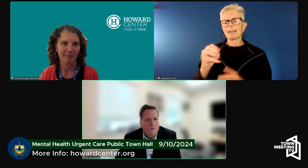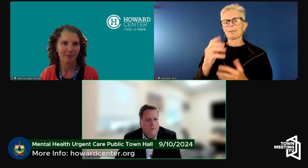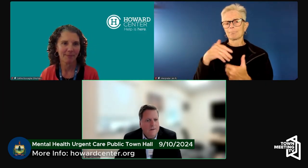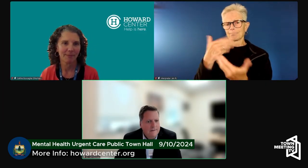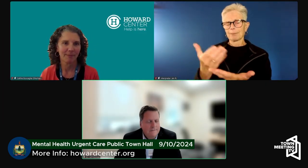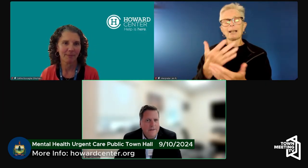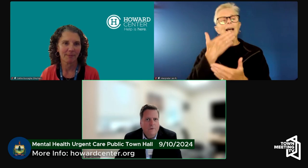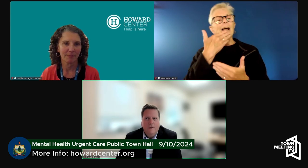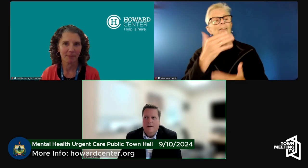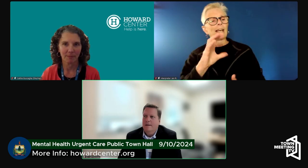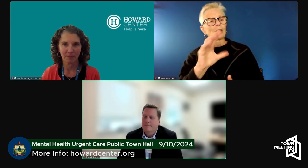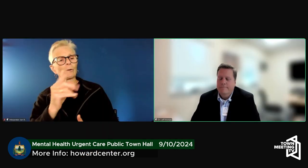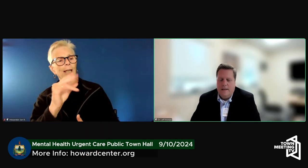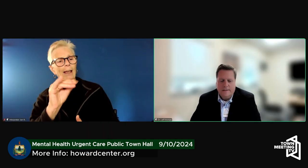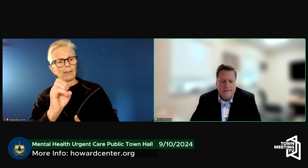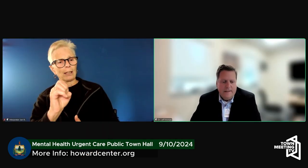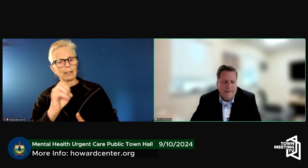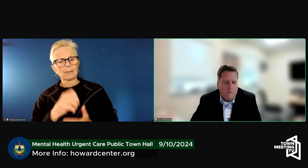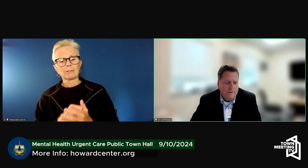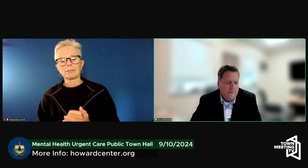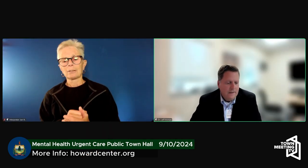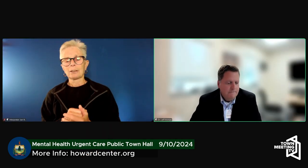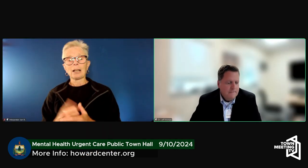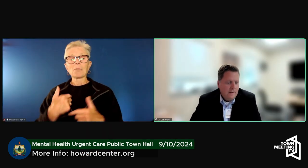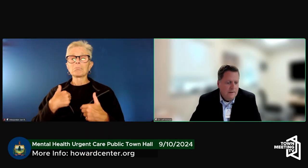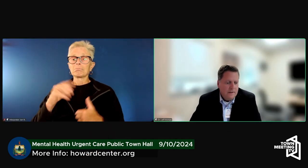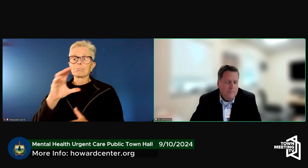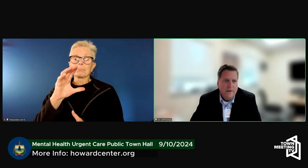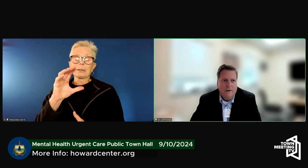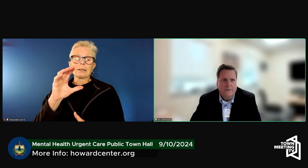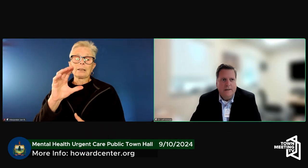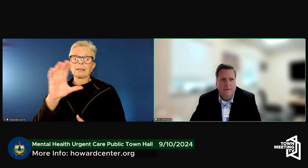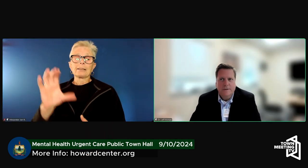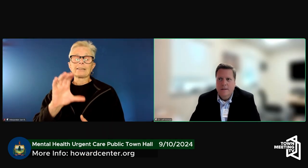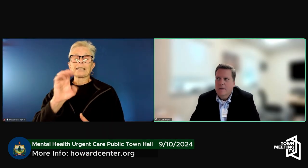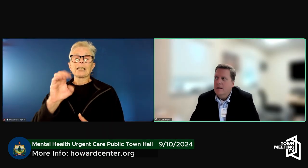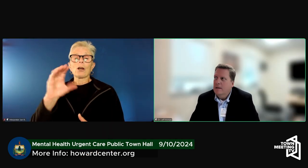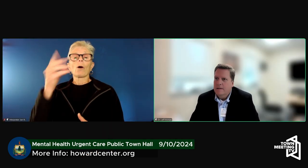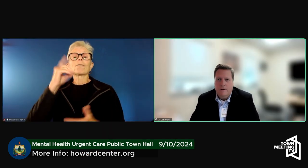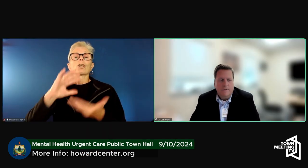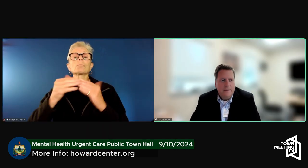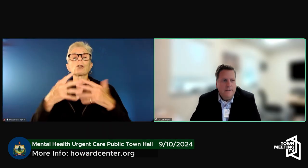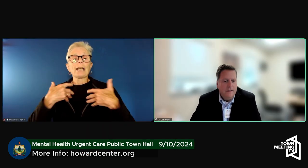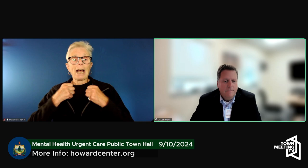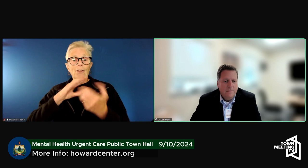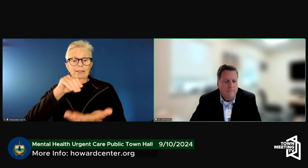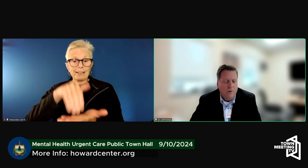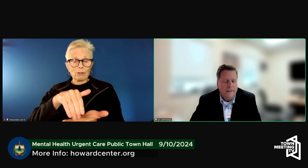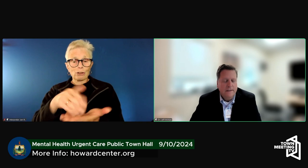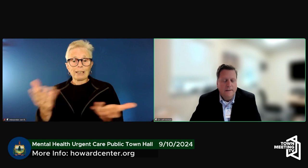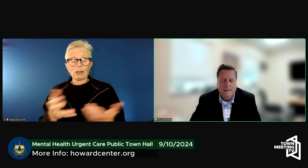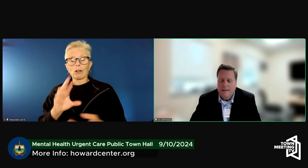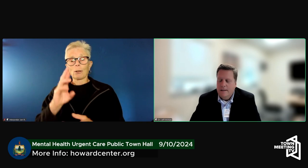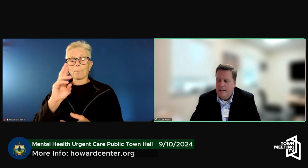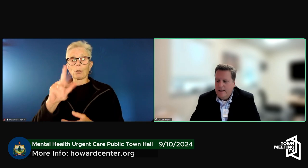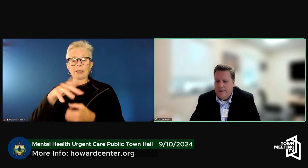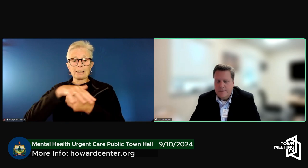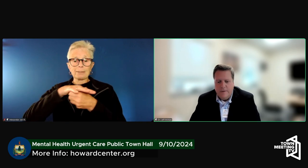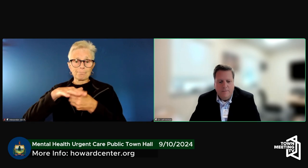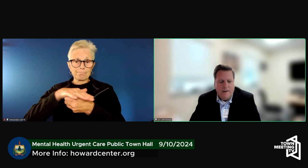So, you know, as the CEO of the Community Health Centers here in Burlington,